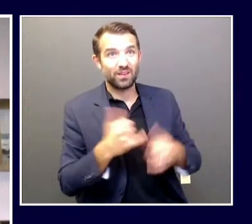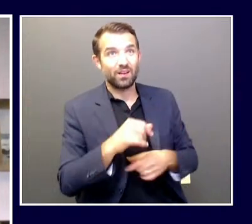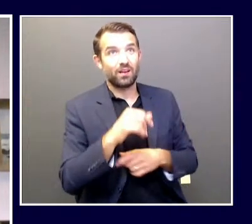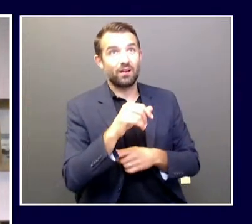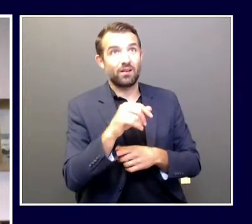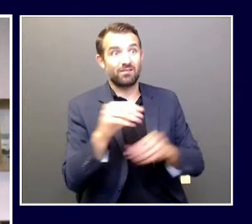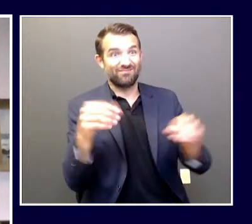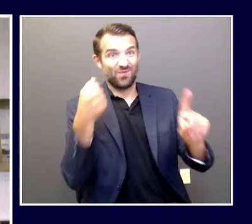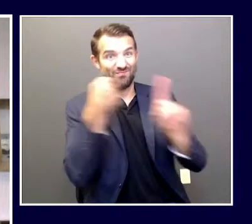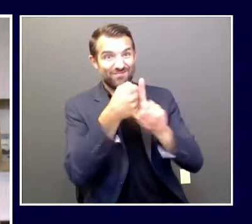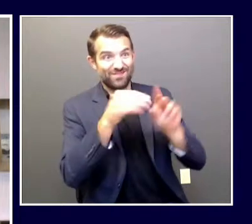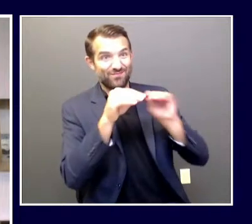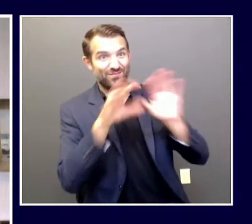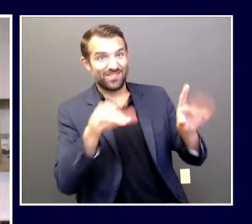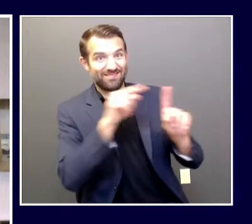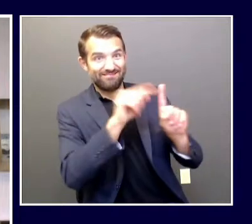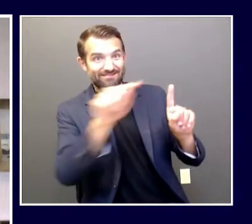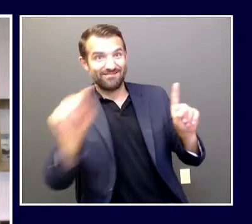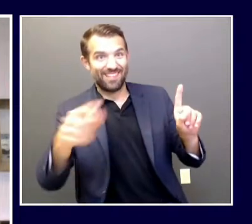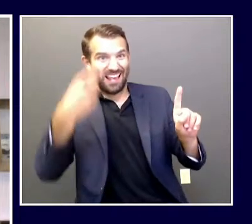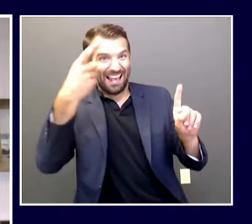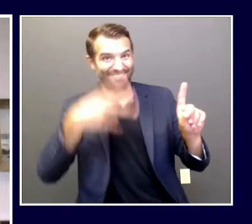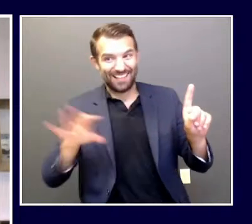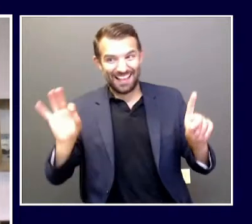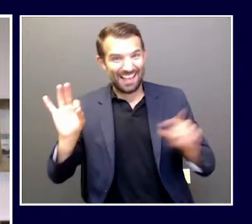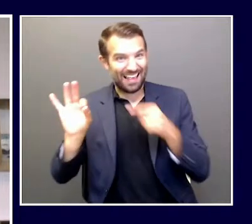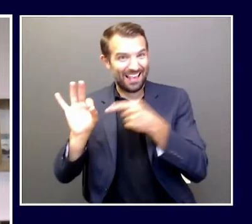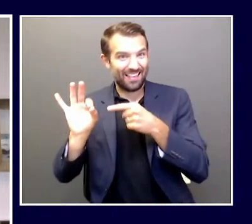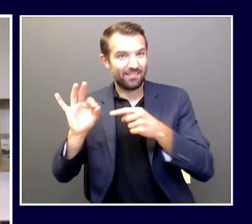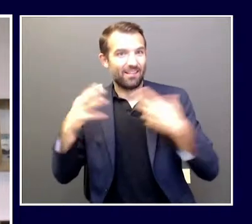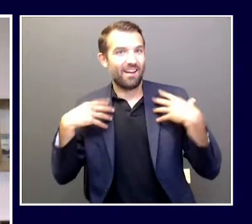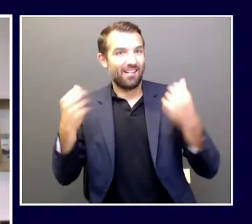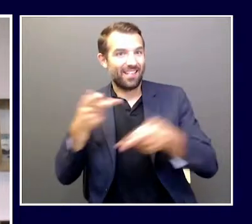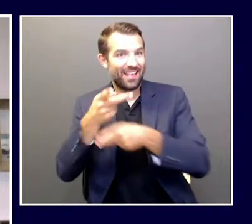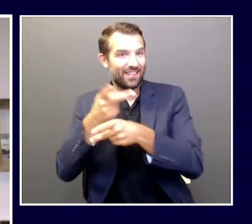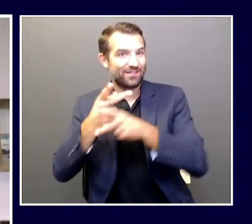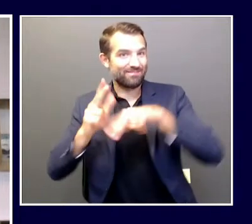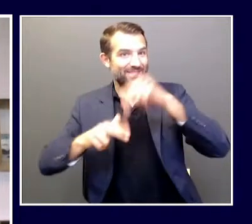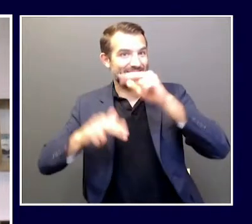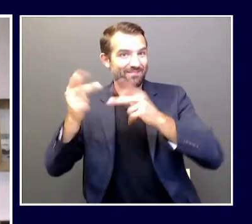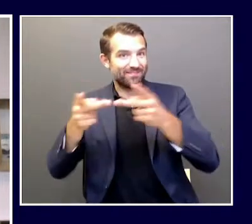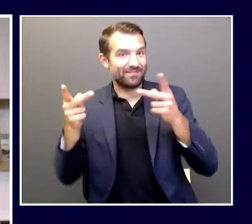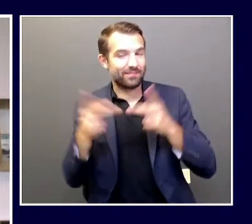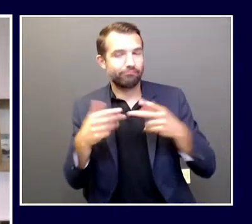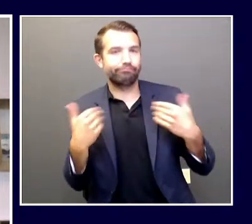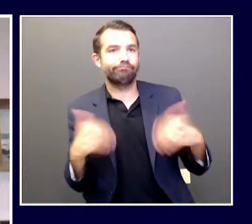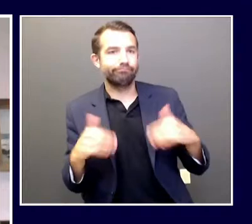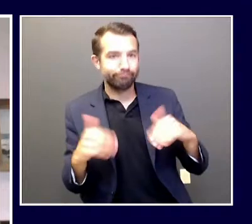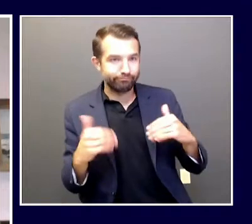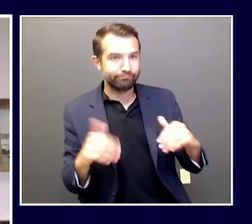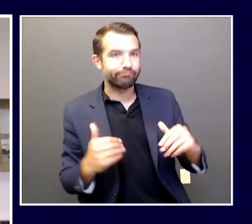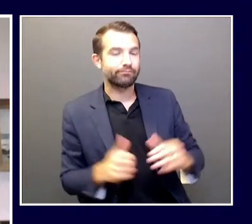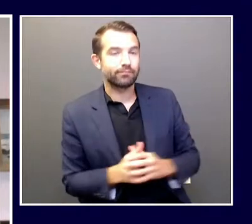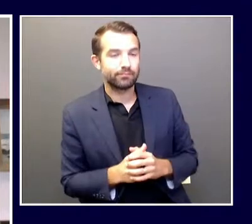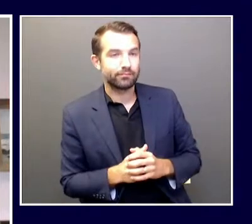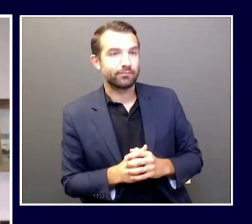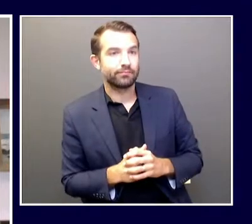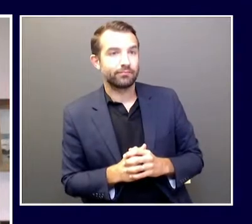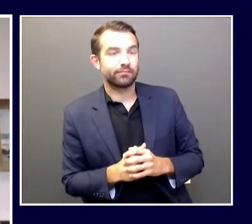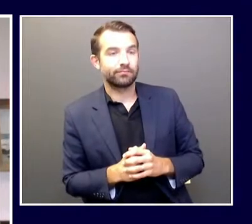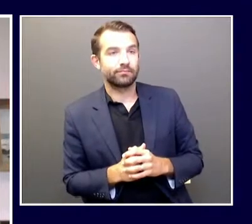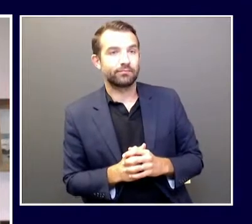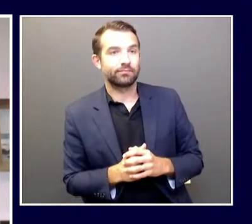residents and those who seek care in those facilities may find it hard. force protection is just as much a part